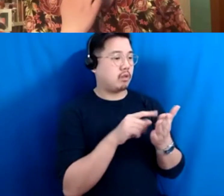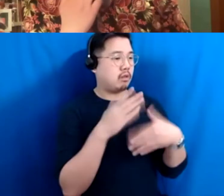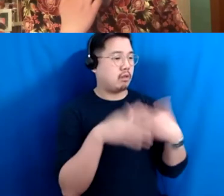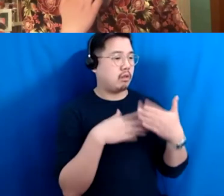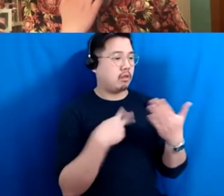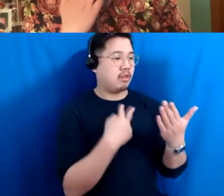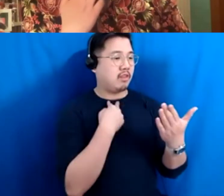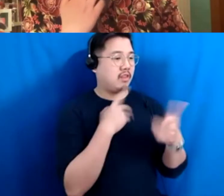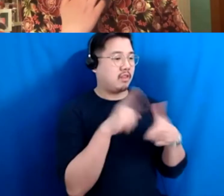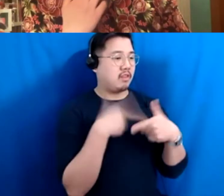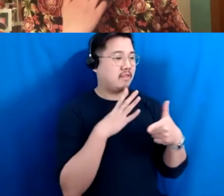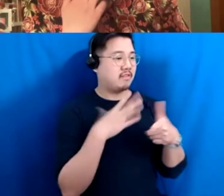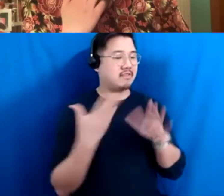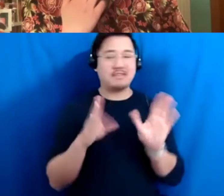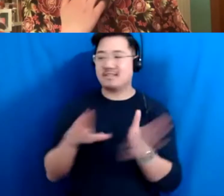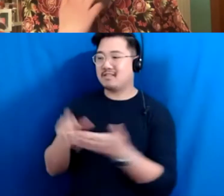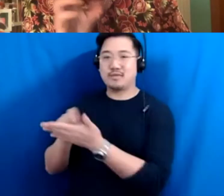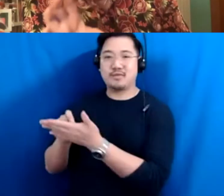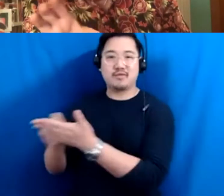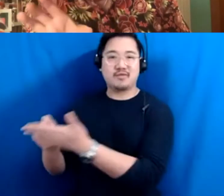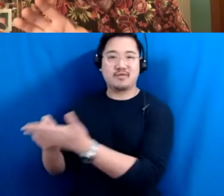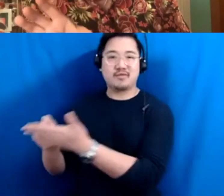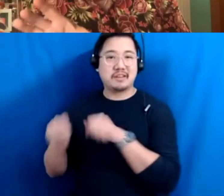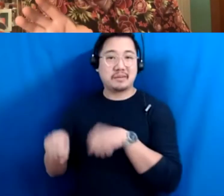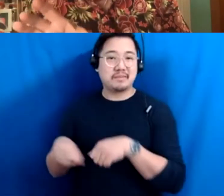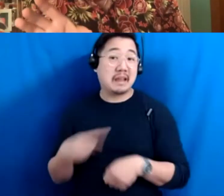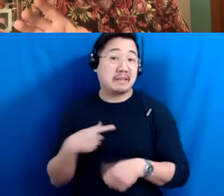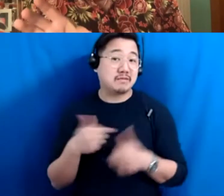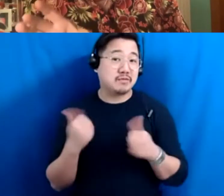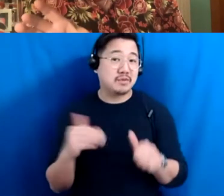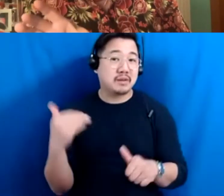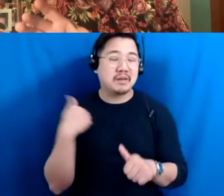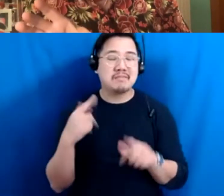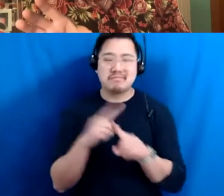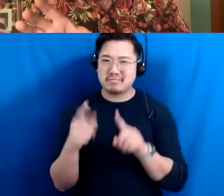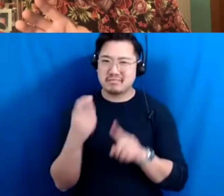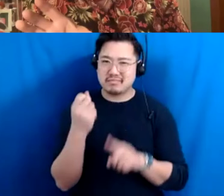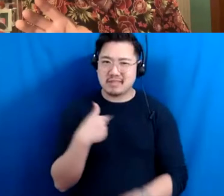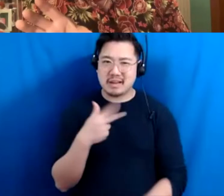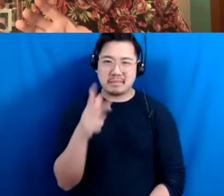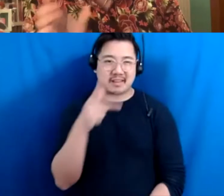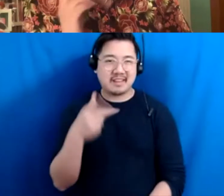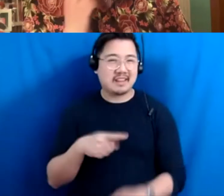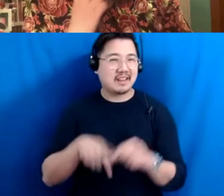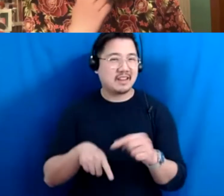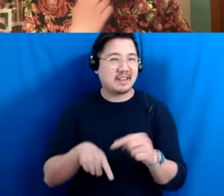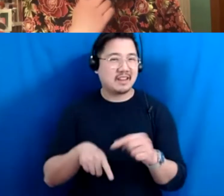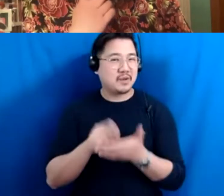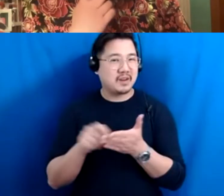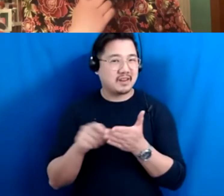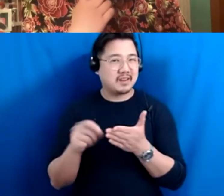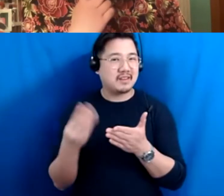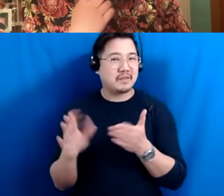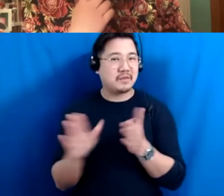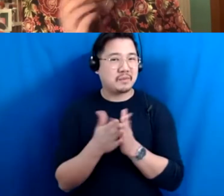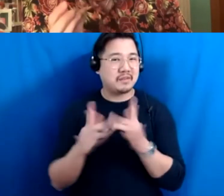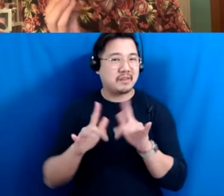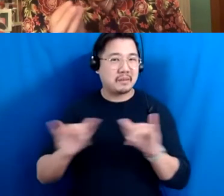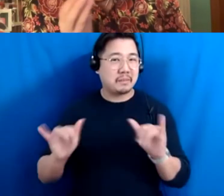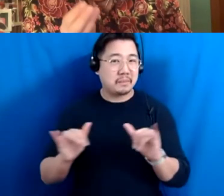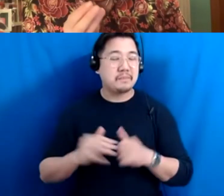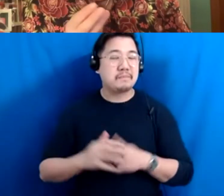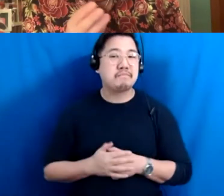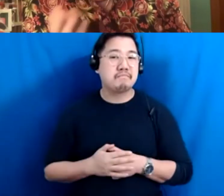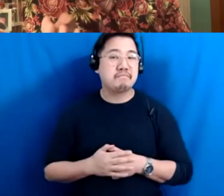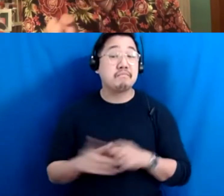I've tried to do that, but I'm pretty bad at working on multiple projects. Although when I started this one, I started